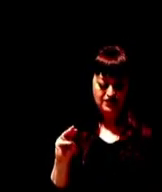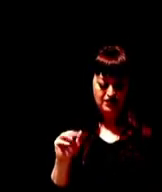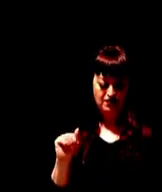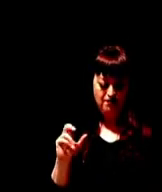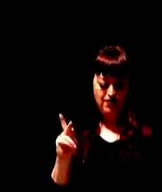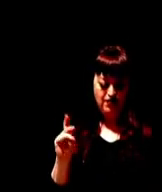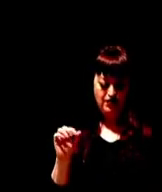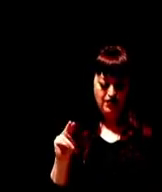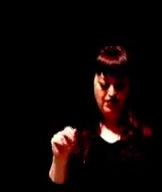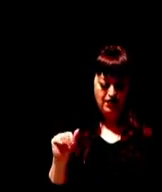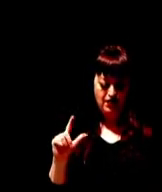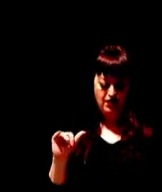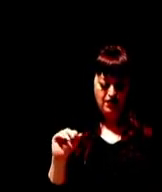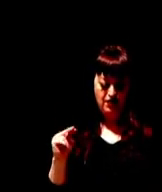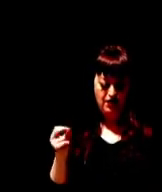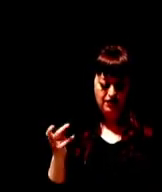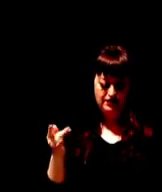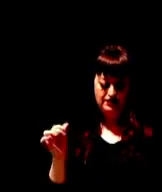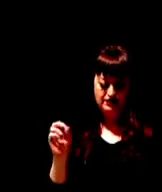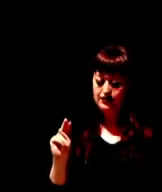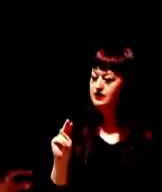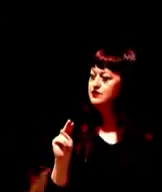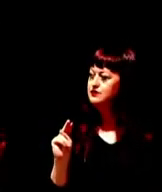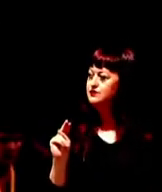McKenna Langston.